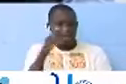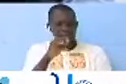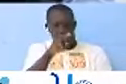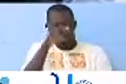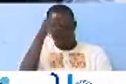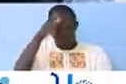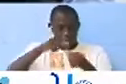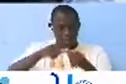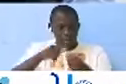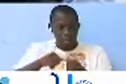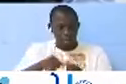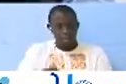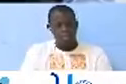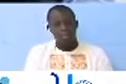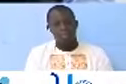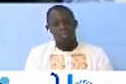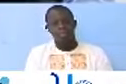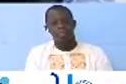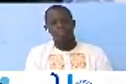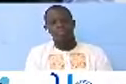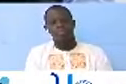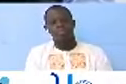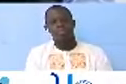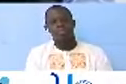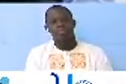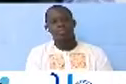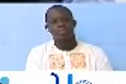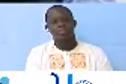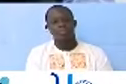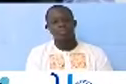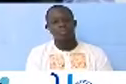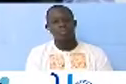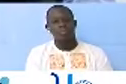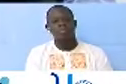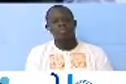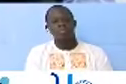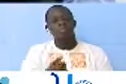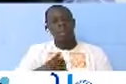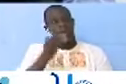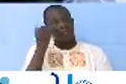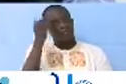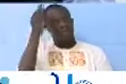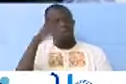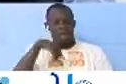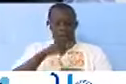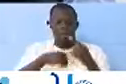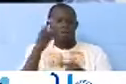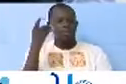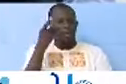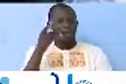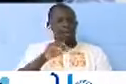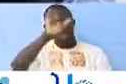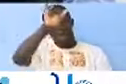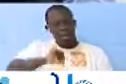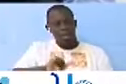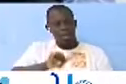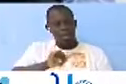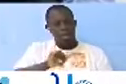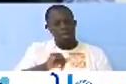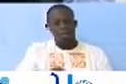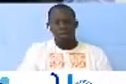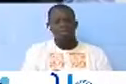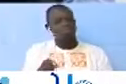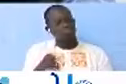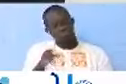hakilo samuran wala ba ning atra is hakilo samuran. Lumunying menya wala. I forgot the day. The year? Samadum.